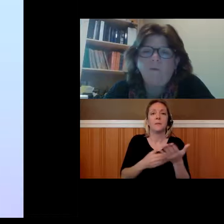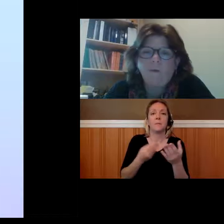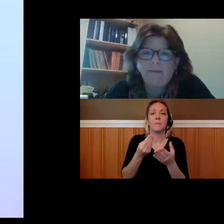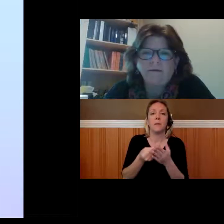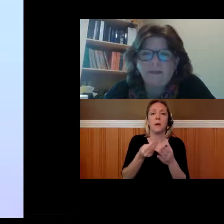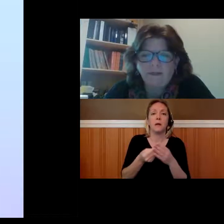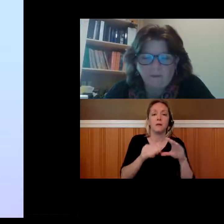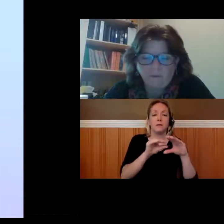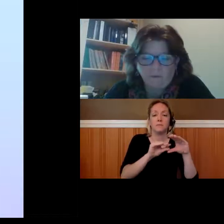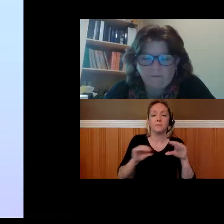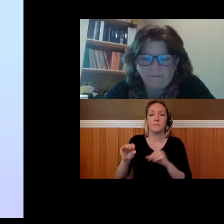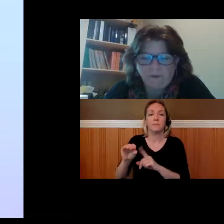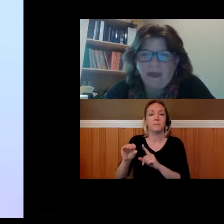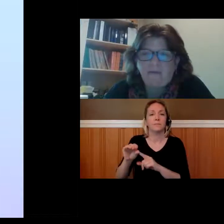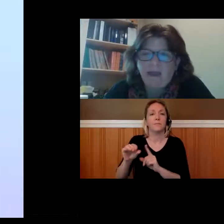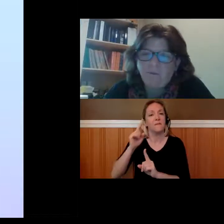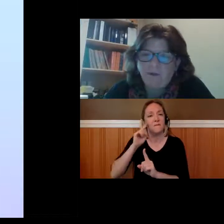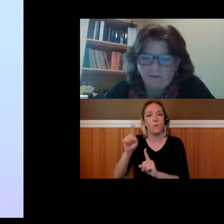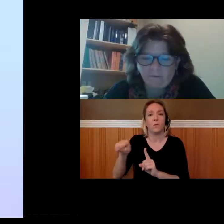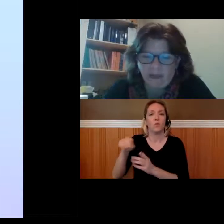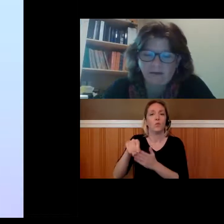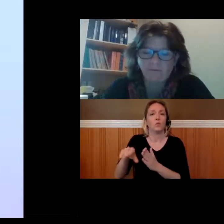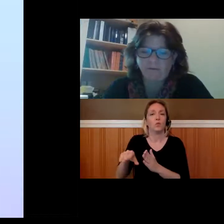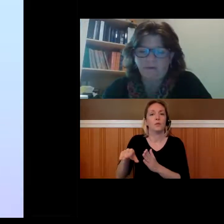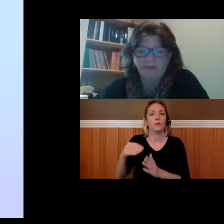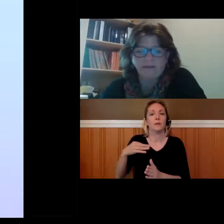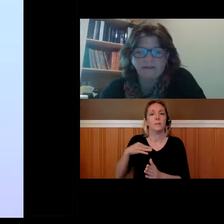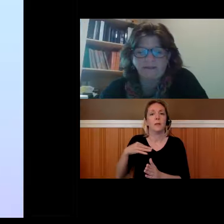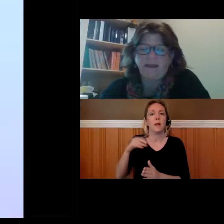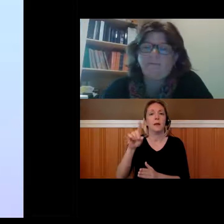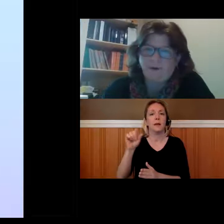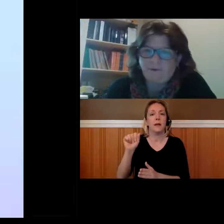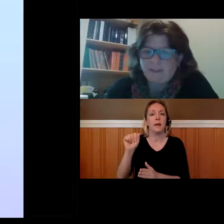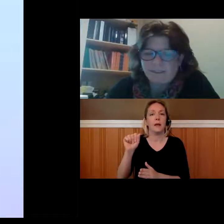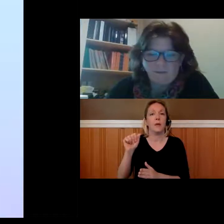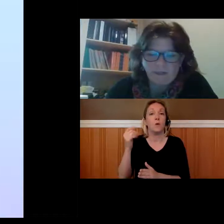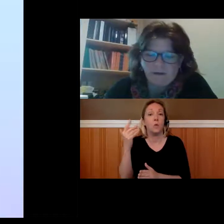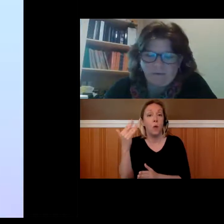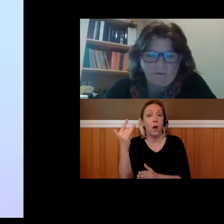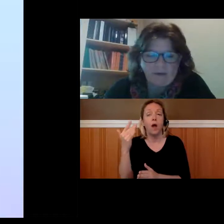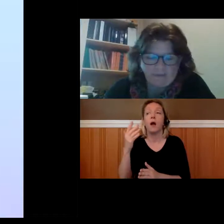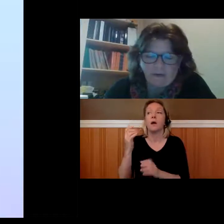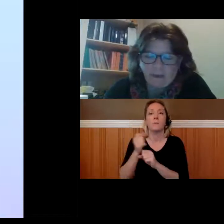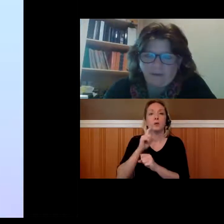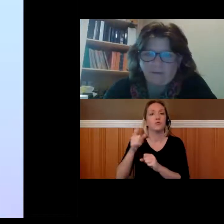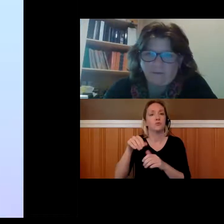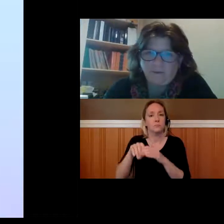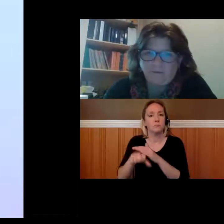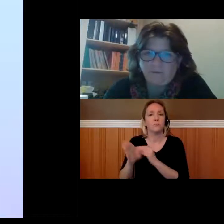when they're leaving school. And that way they don't end up on that waiting list. But if you miss that window, then you're back